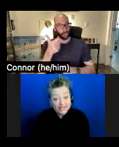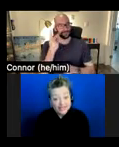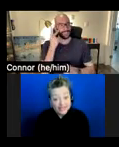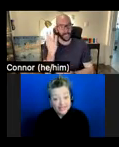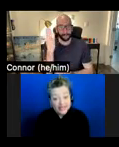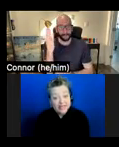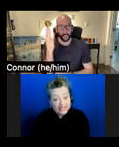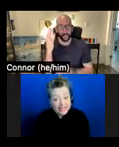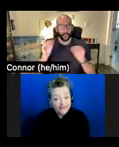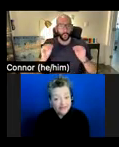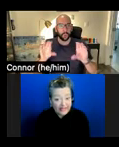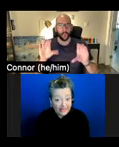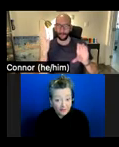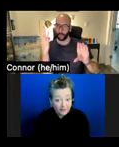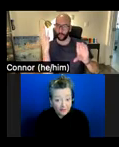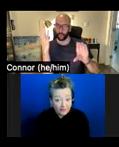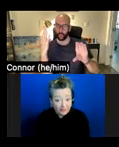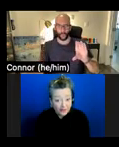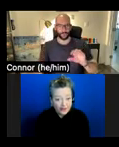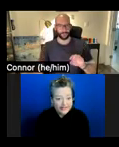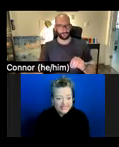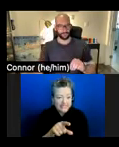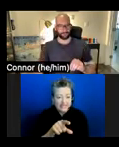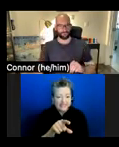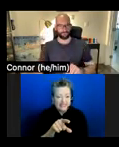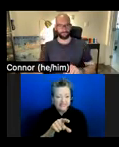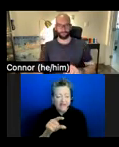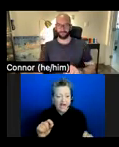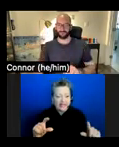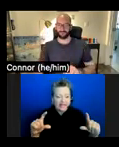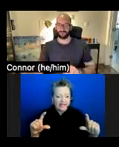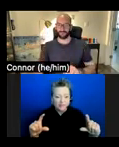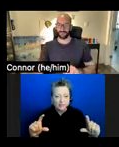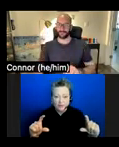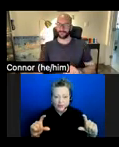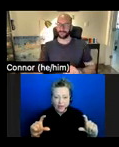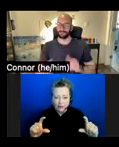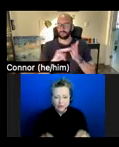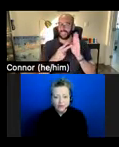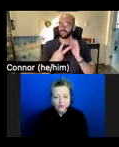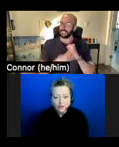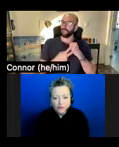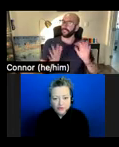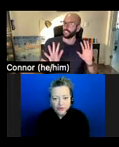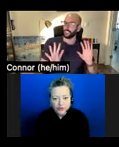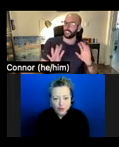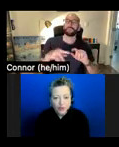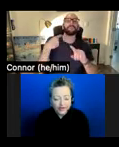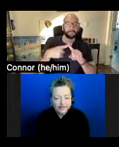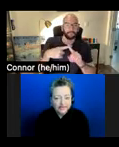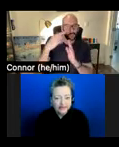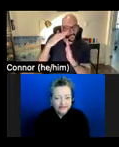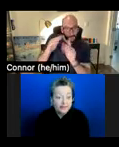saved. It's saved for later. You can see that it's even highlighted in blue now. So you